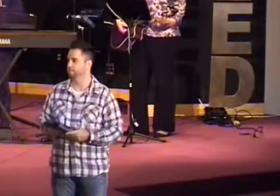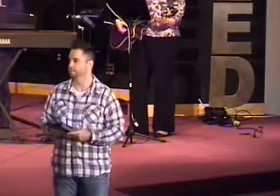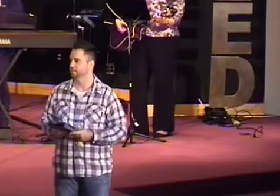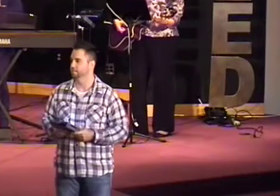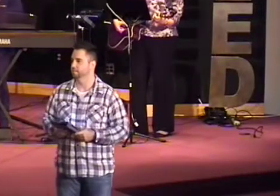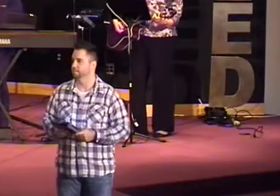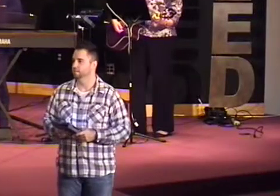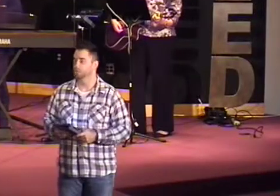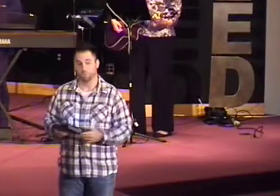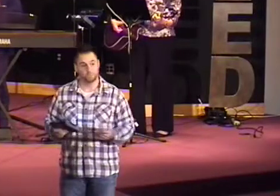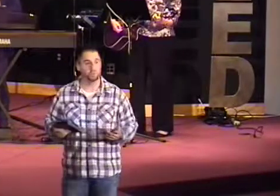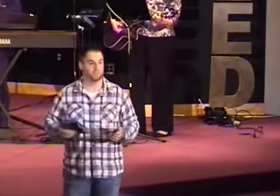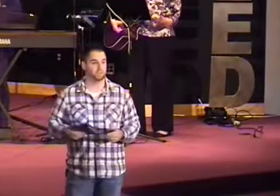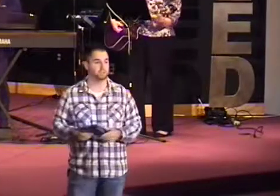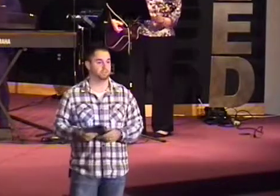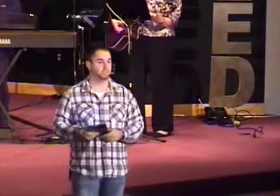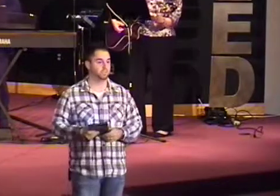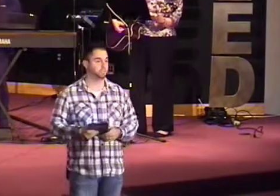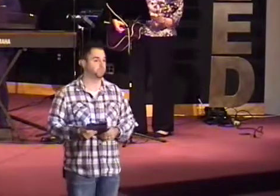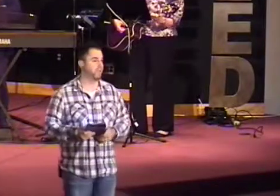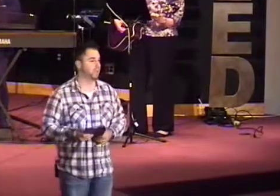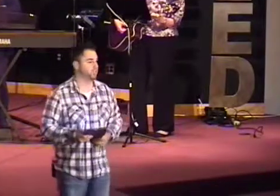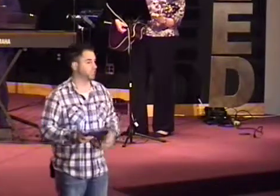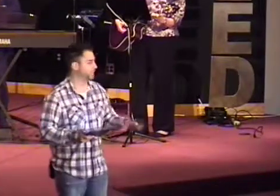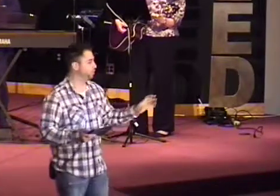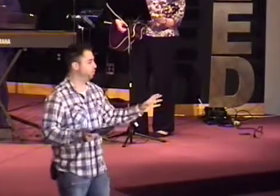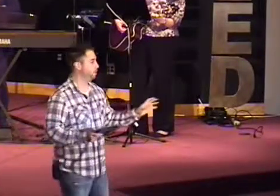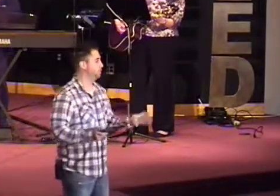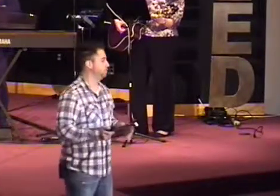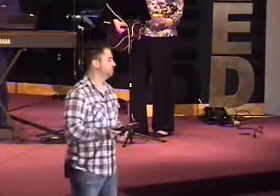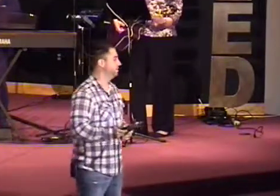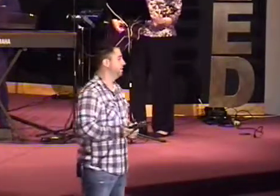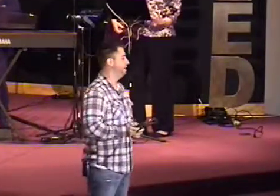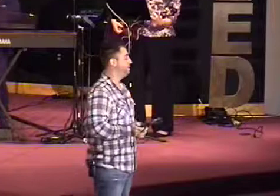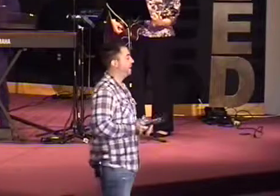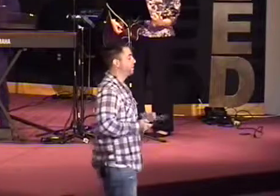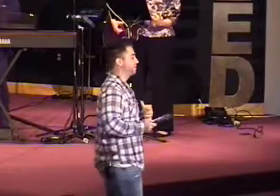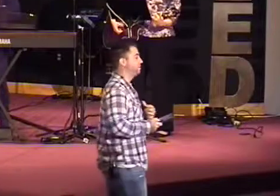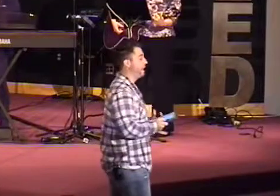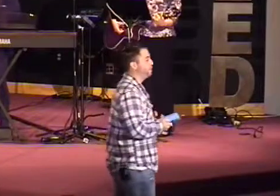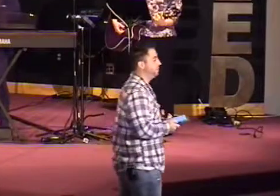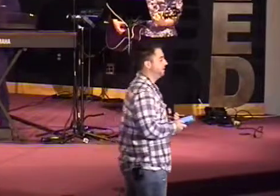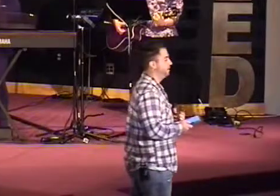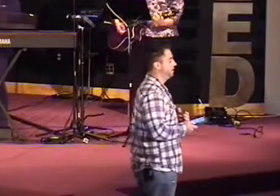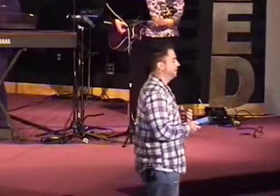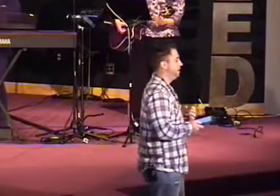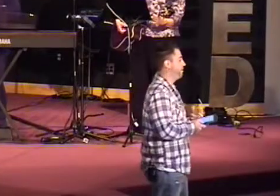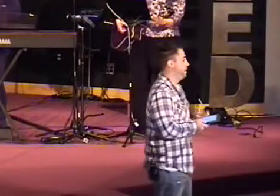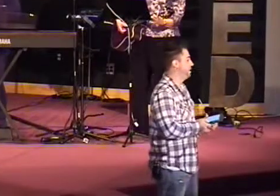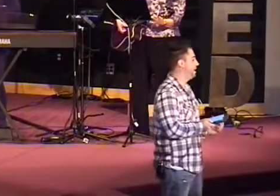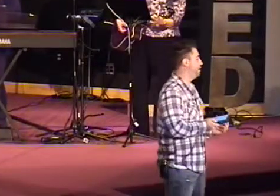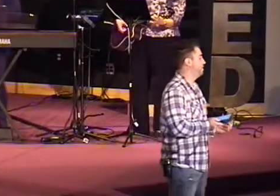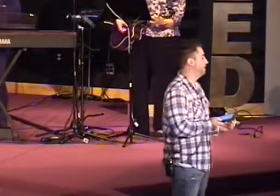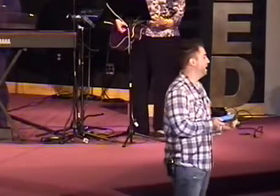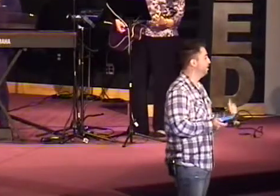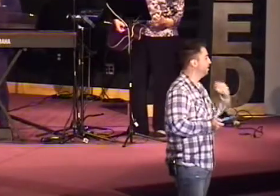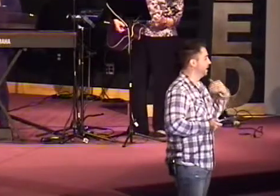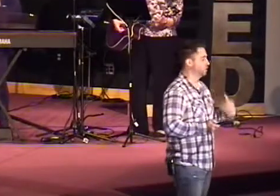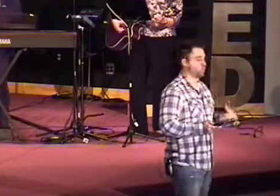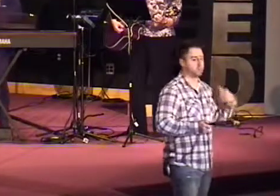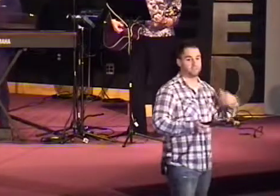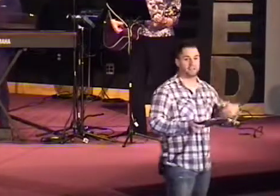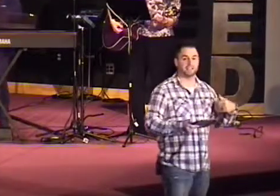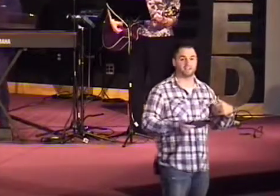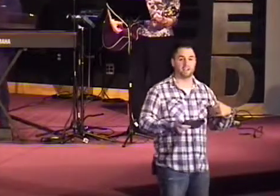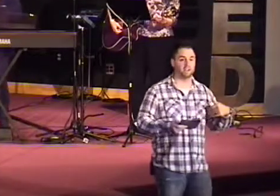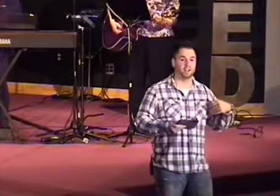face. Well, she was rescued. She was found. She could hear the whistles. In fact, there was a fireman, firefighter that died right beside her. I